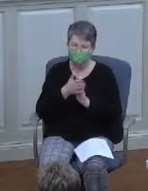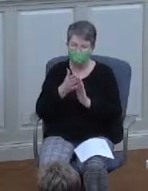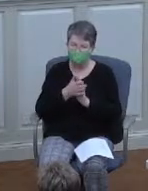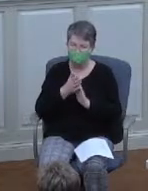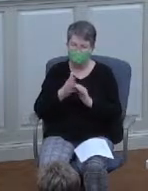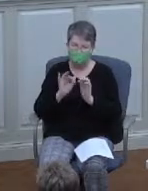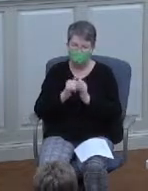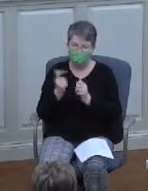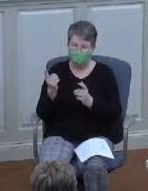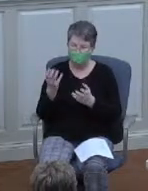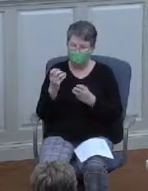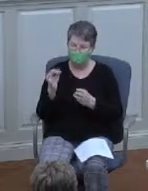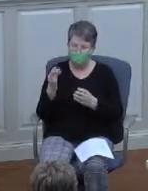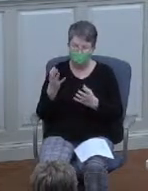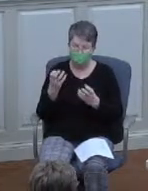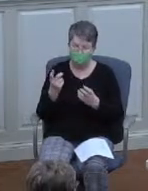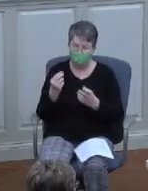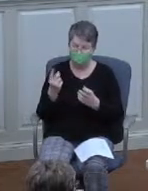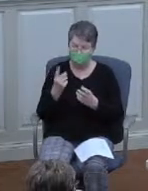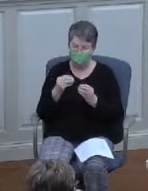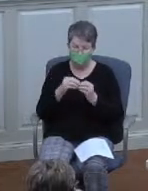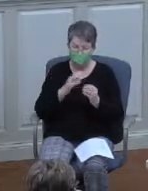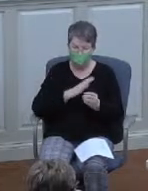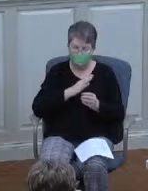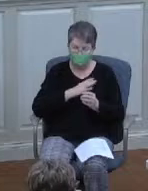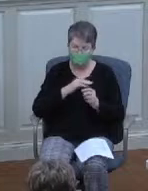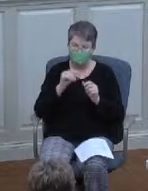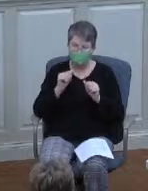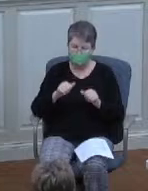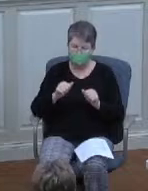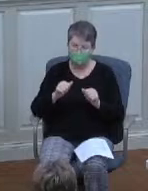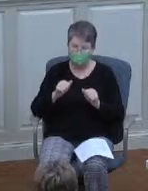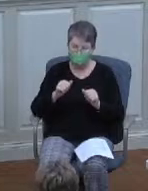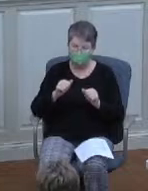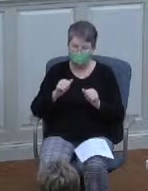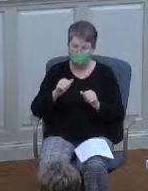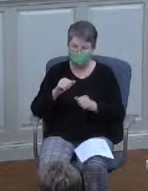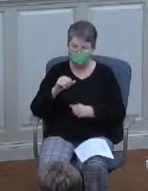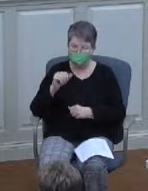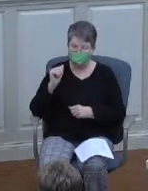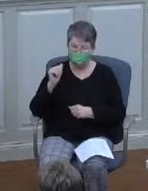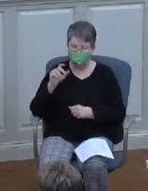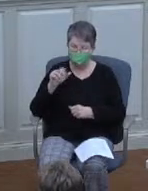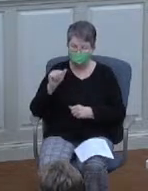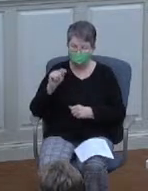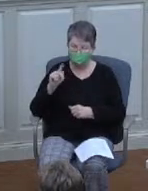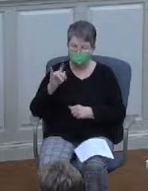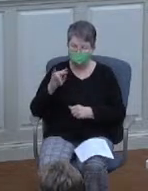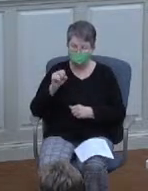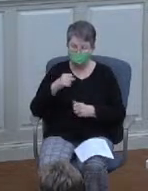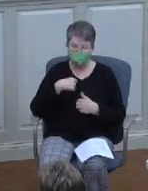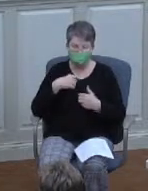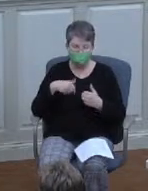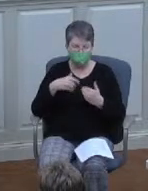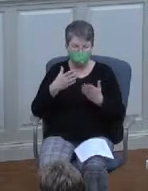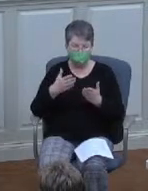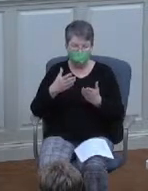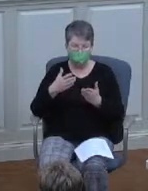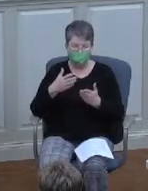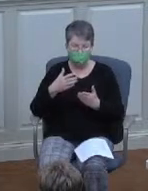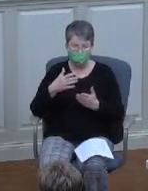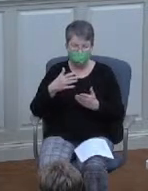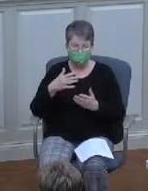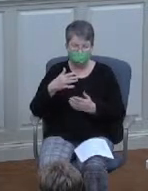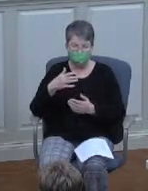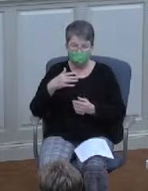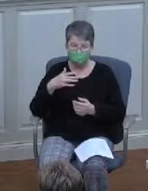If you all want to do something more formal, we could, we can certainly have. Earl, I had made a suggestion, I'll make it publicly,